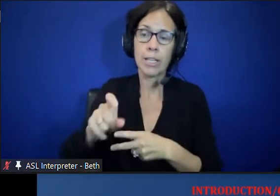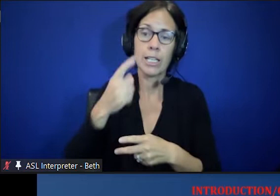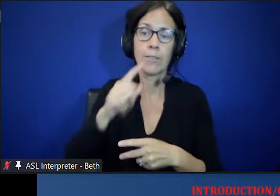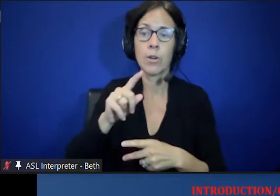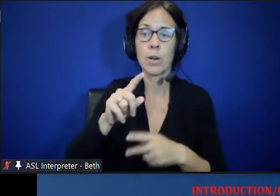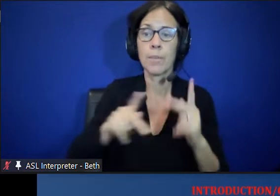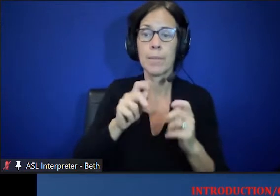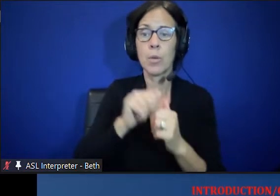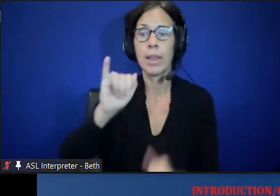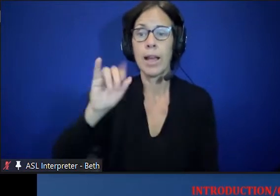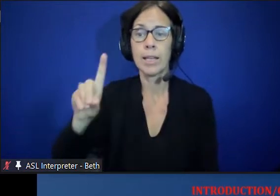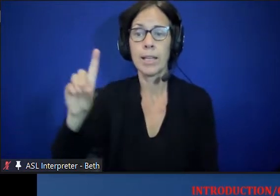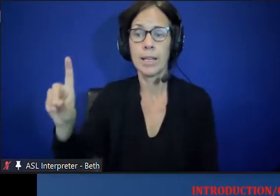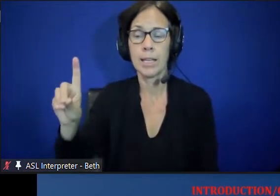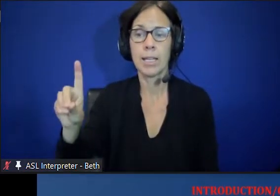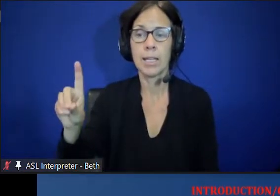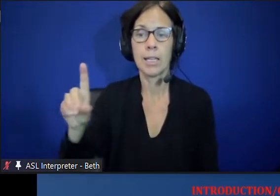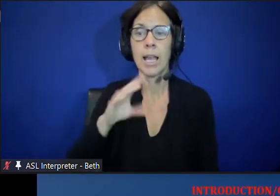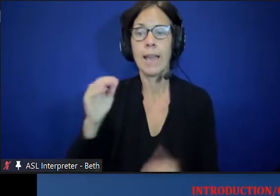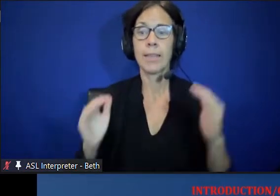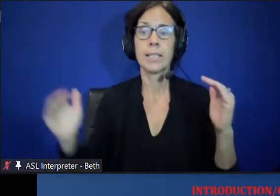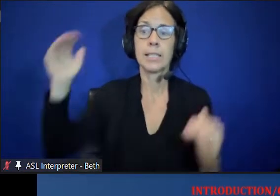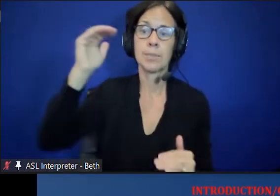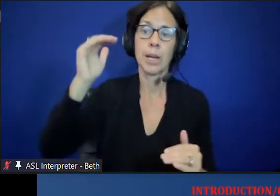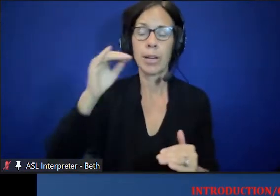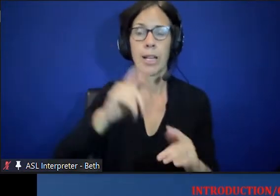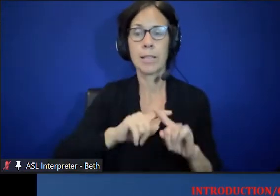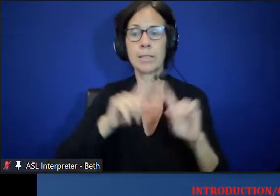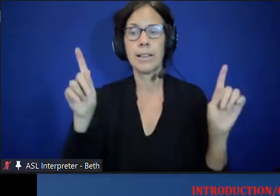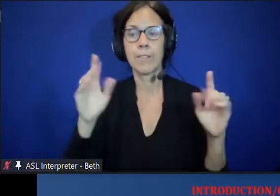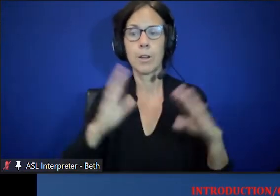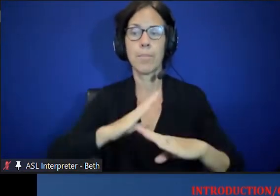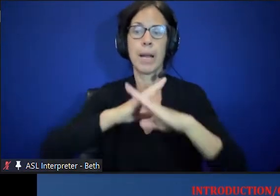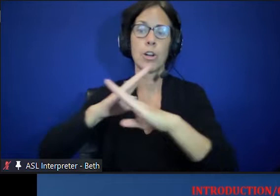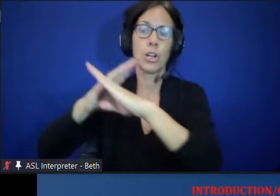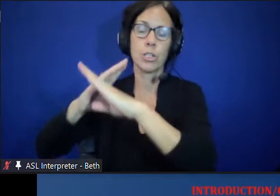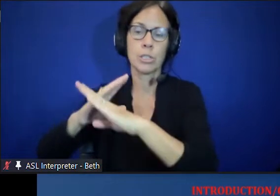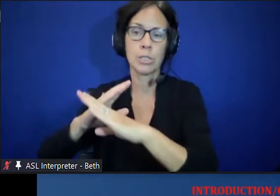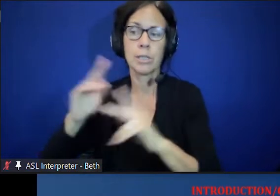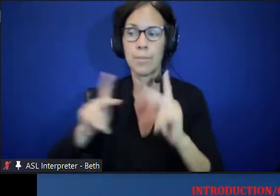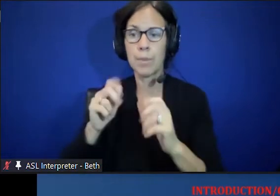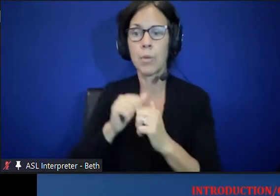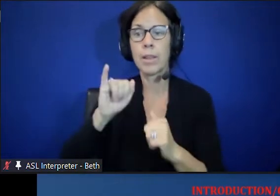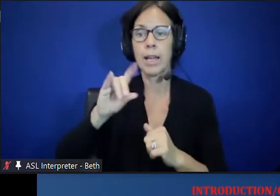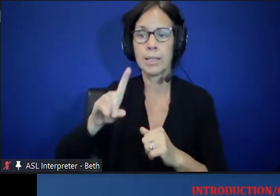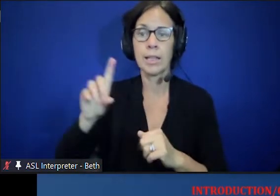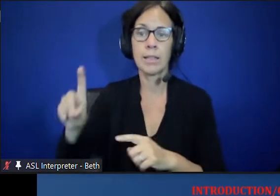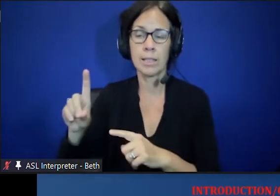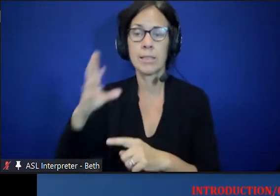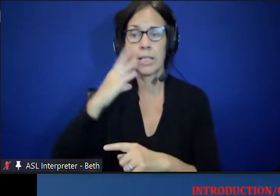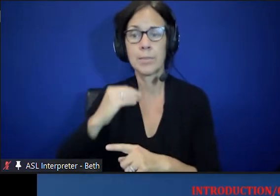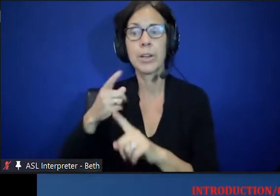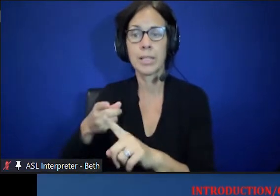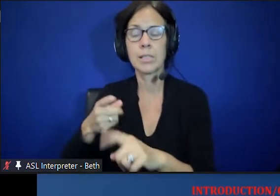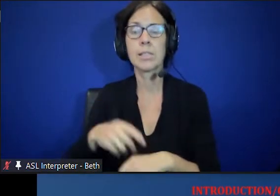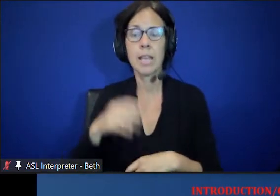with IDD and also the disparities and different barriers that individuals with intellectual and developmental disabilities